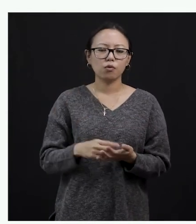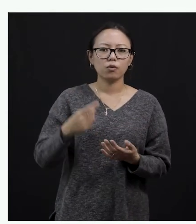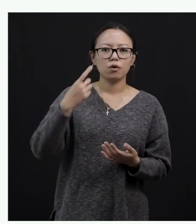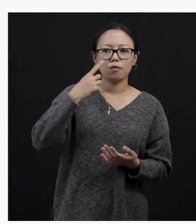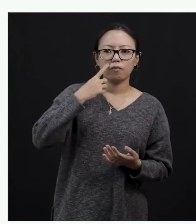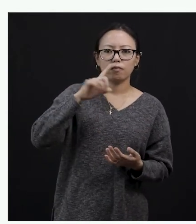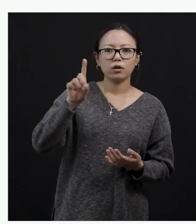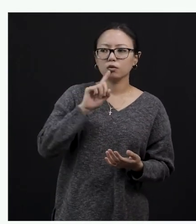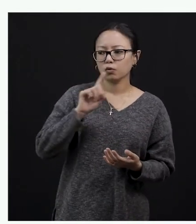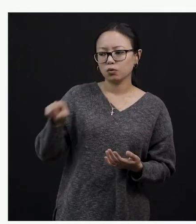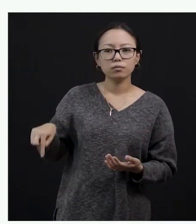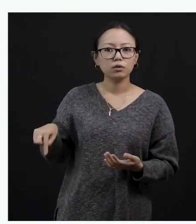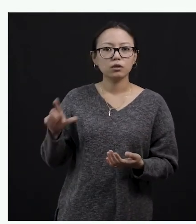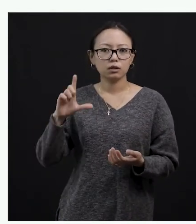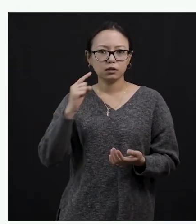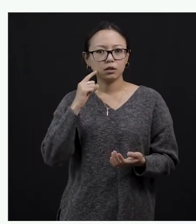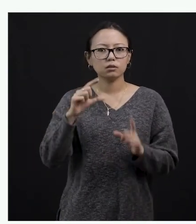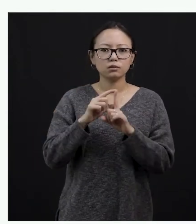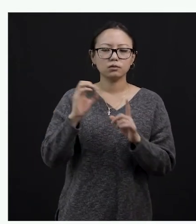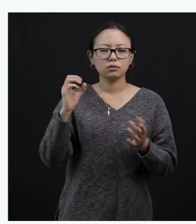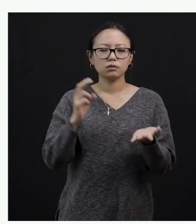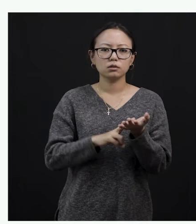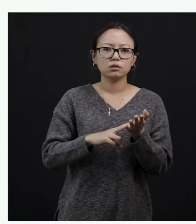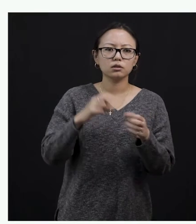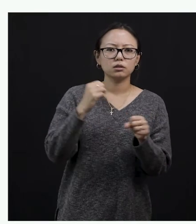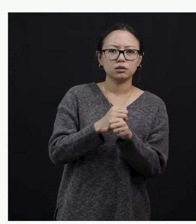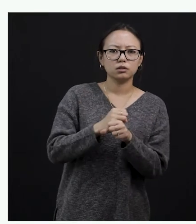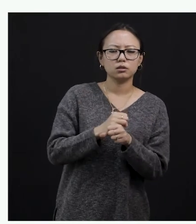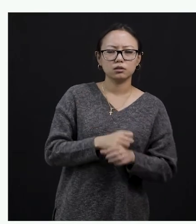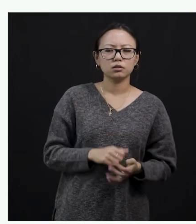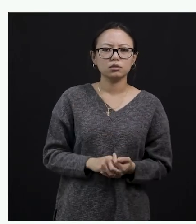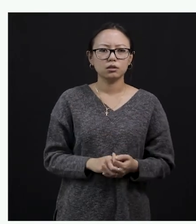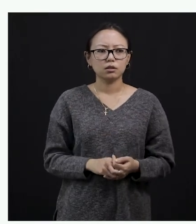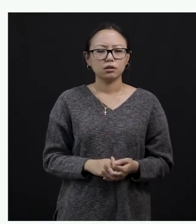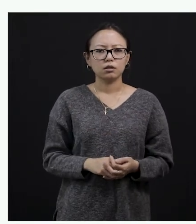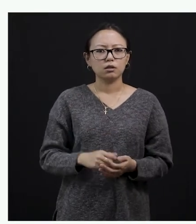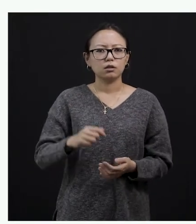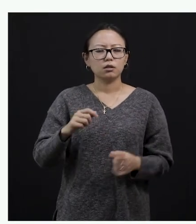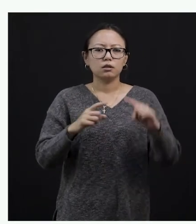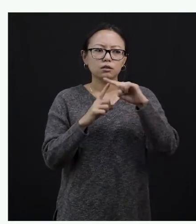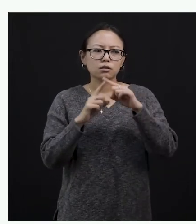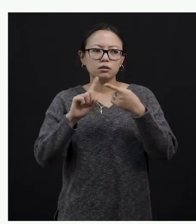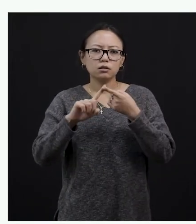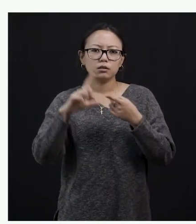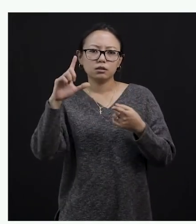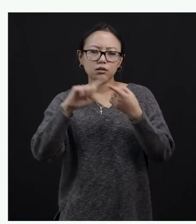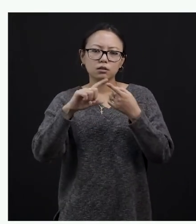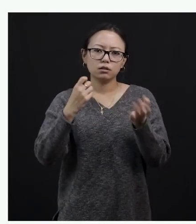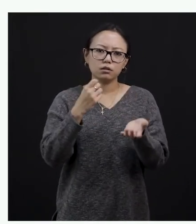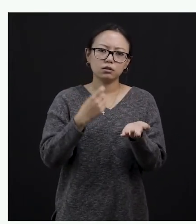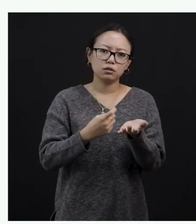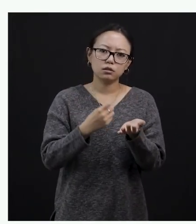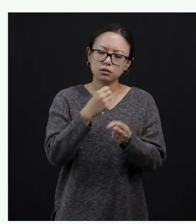this telegram is also a letter, but it is little different from a letter. Here we do not write